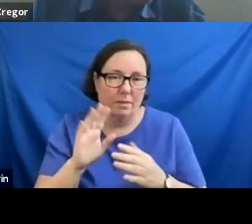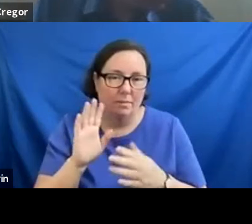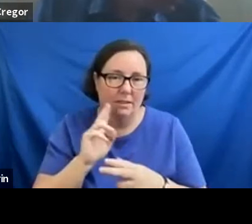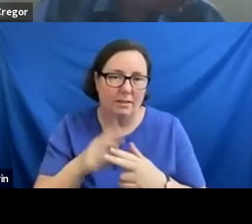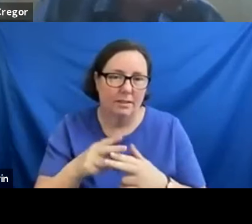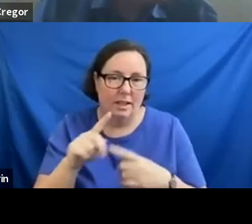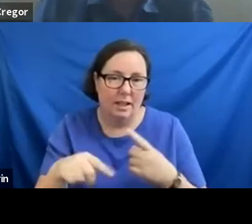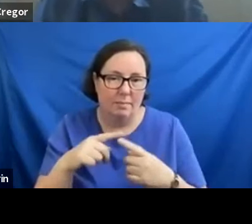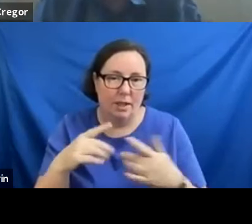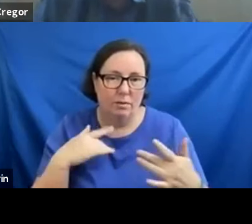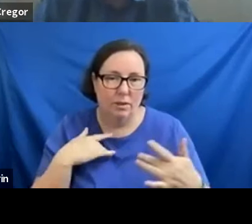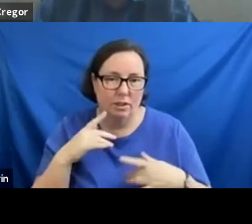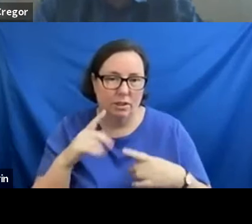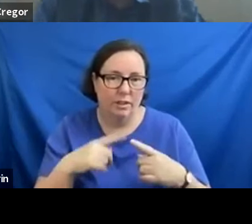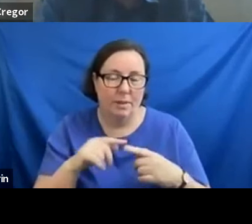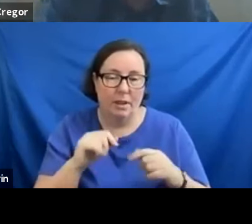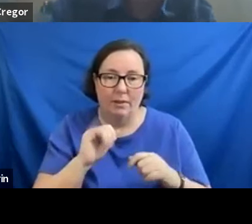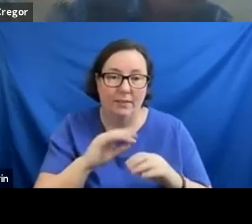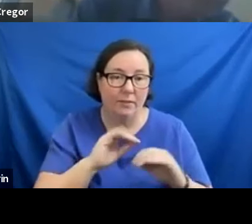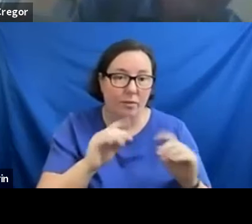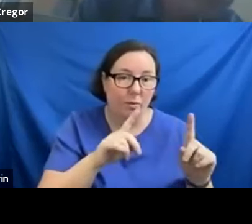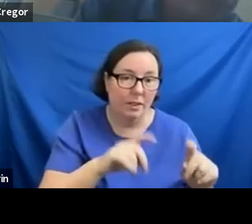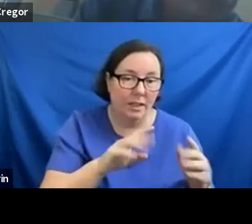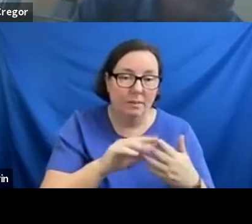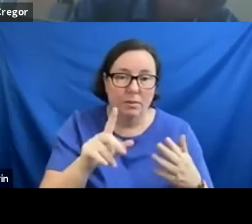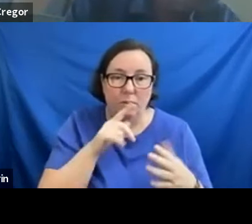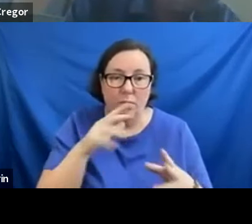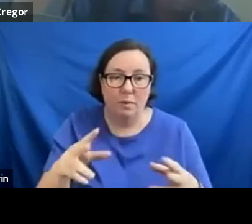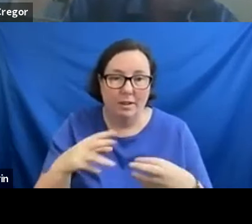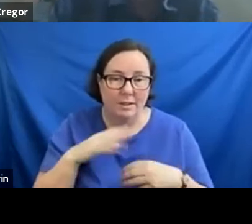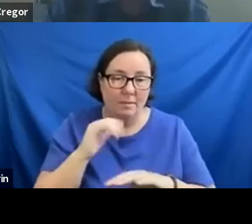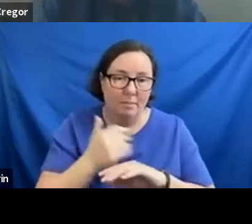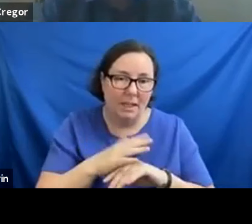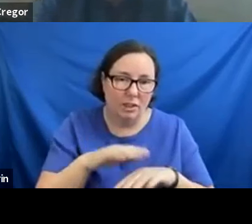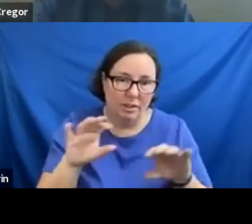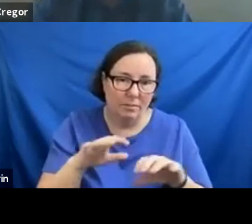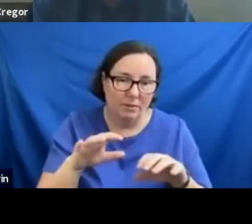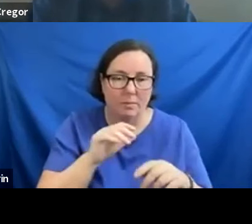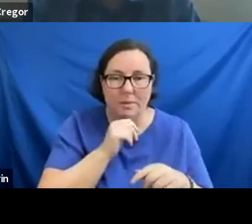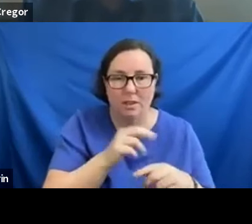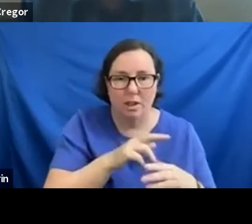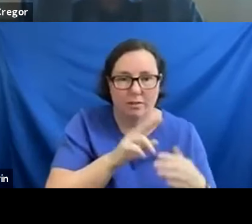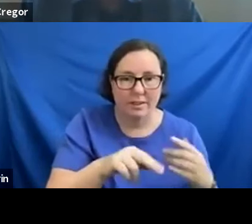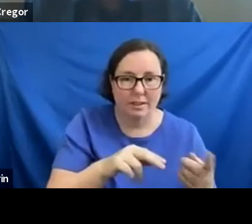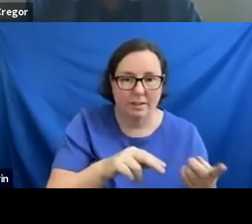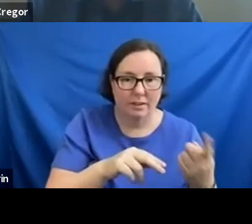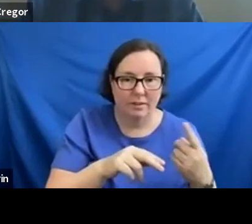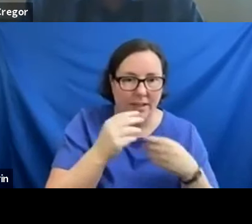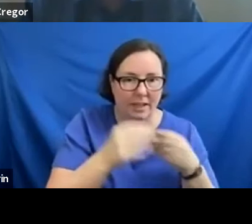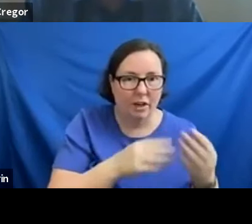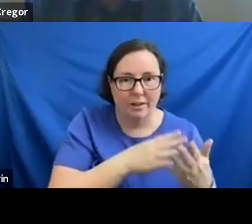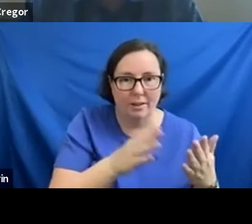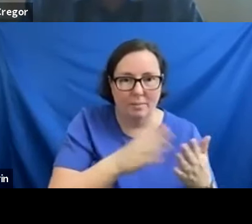regarding the concern about without an exam, students admitted to exam schools based on their performance and not the results of an inherently